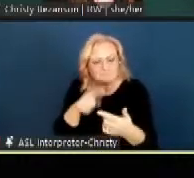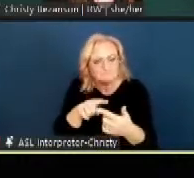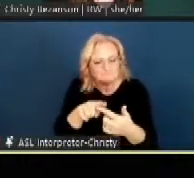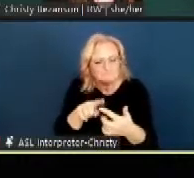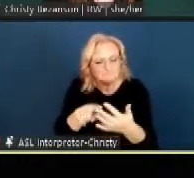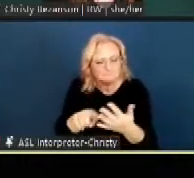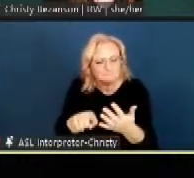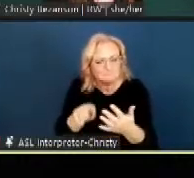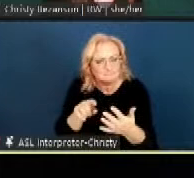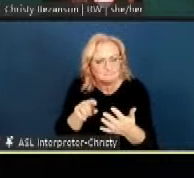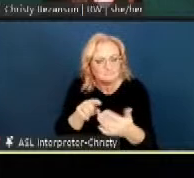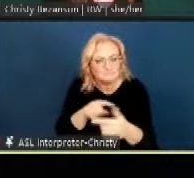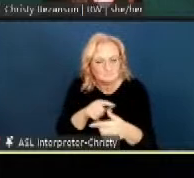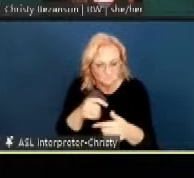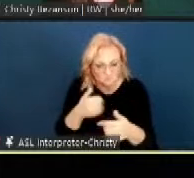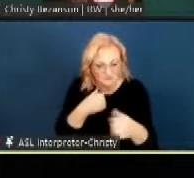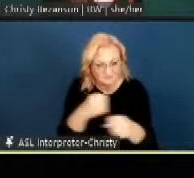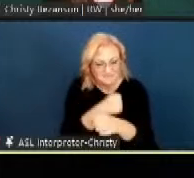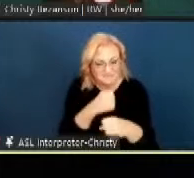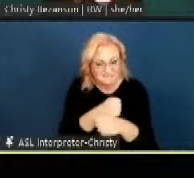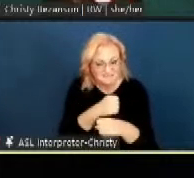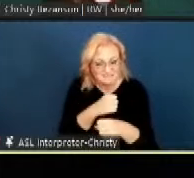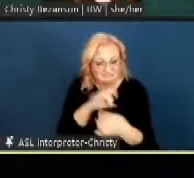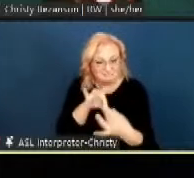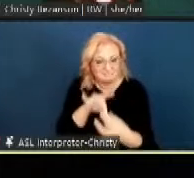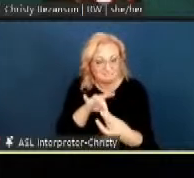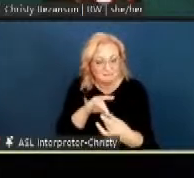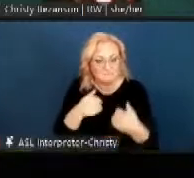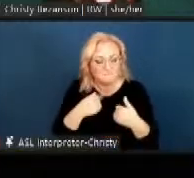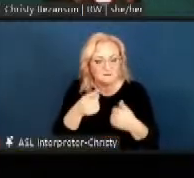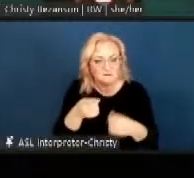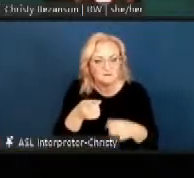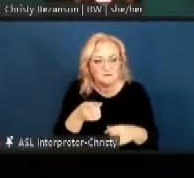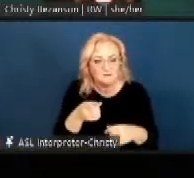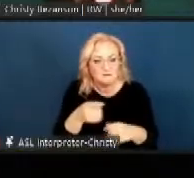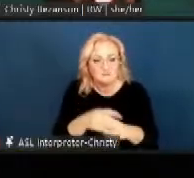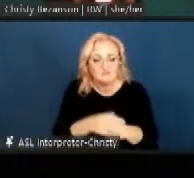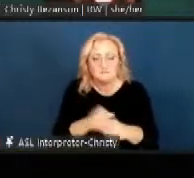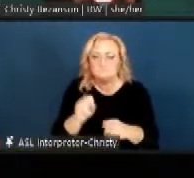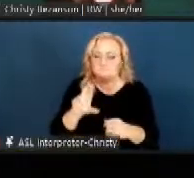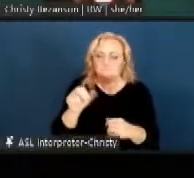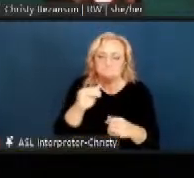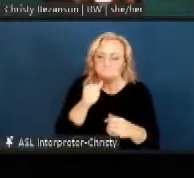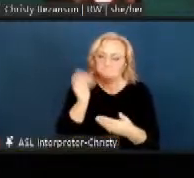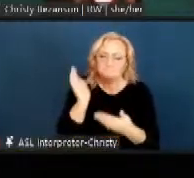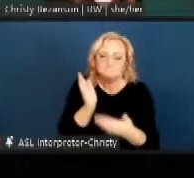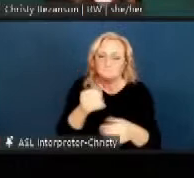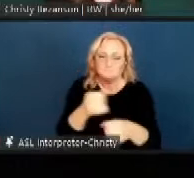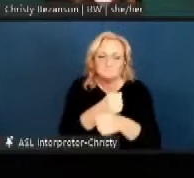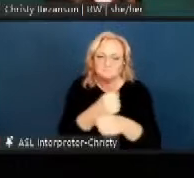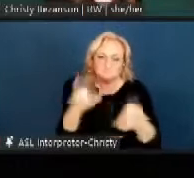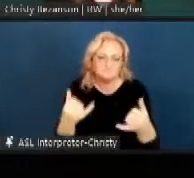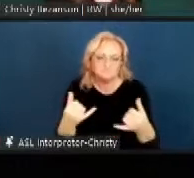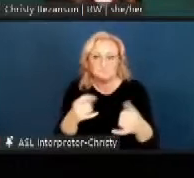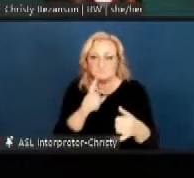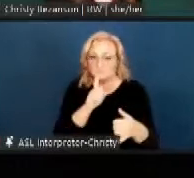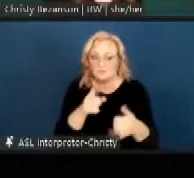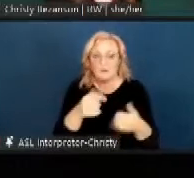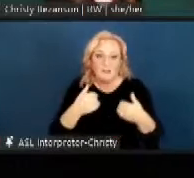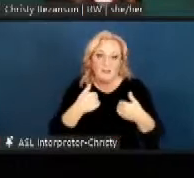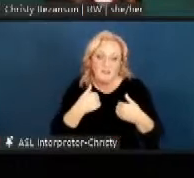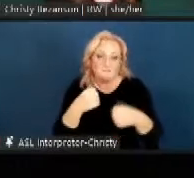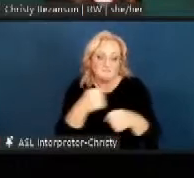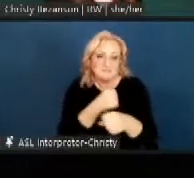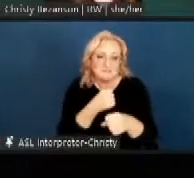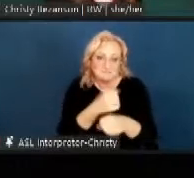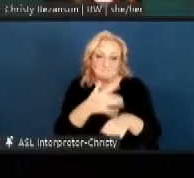dependency challenges? Are there numbers on that? Not numbers that I brought with me today. I'm sure that there is plenty of